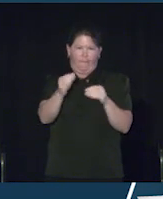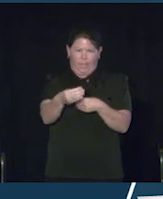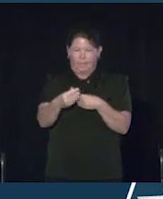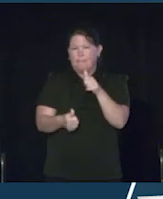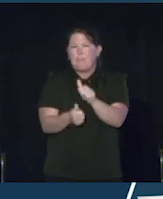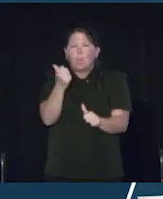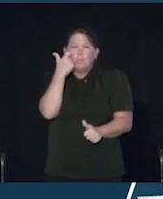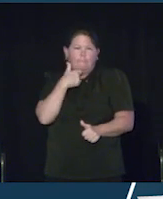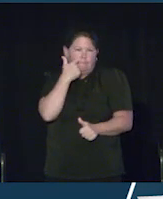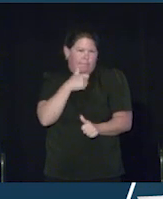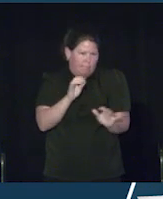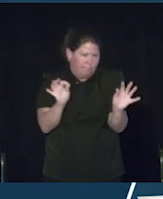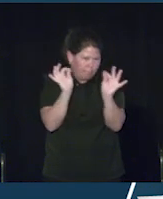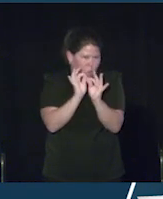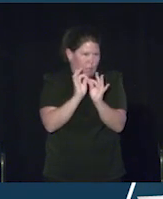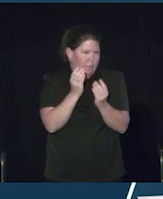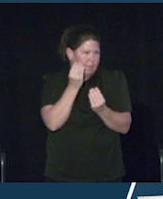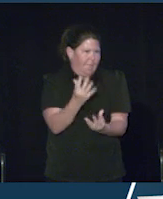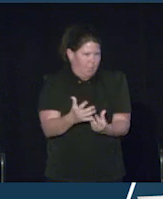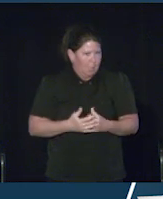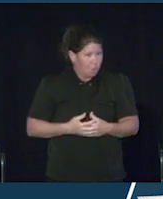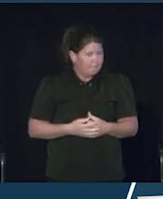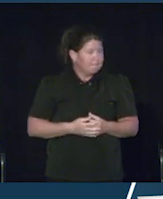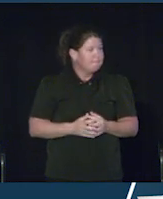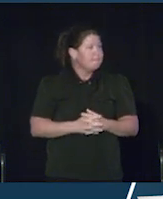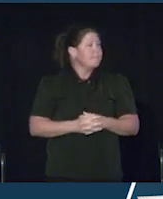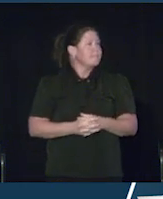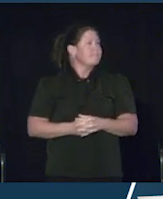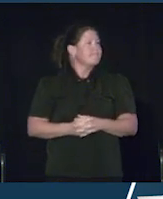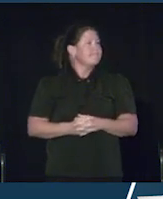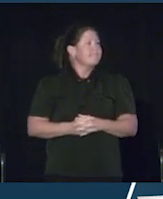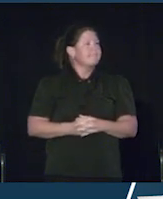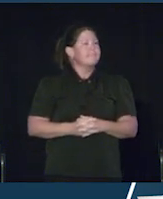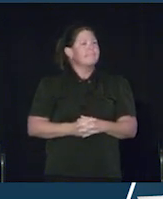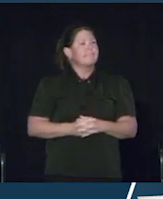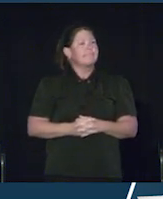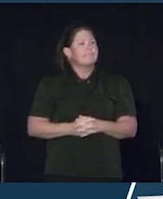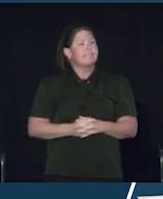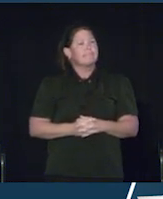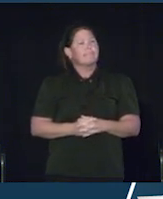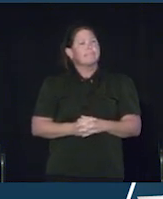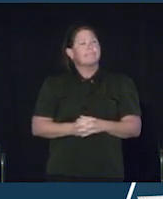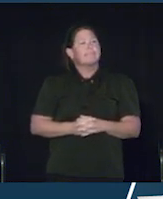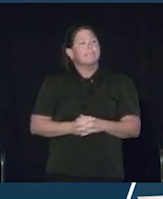All right, which slide is this? What number?